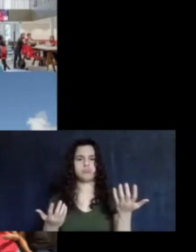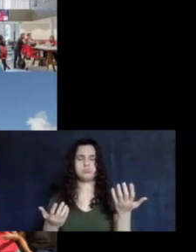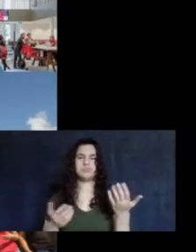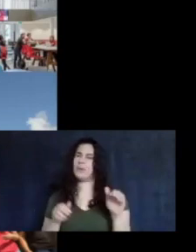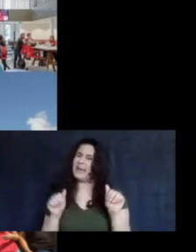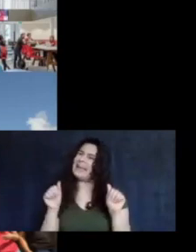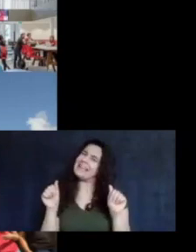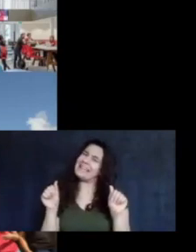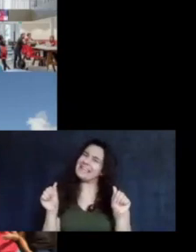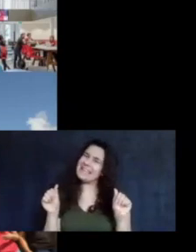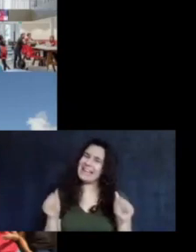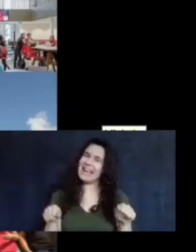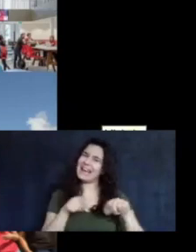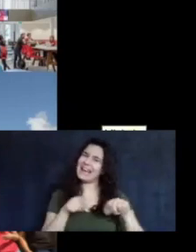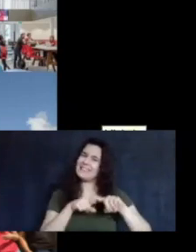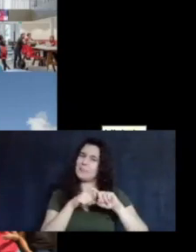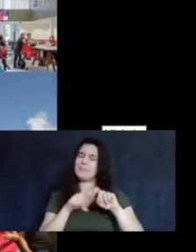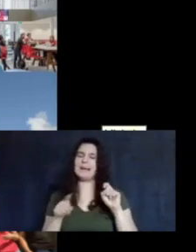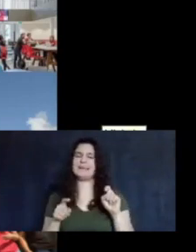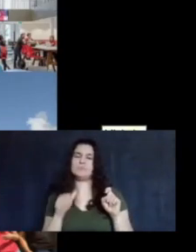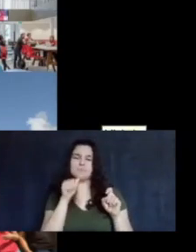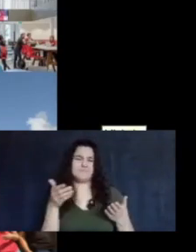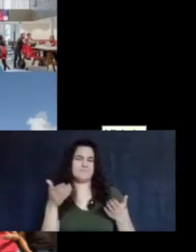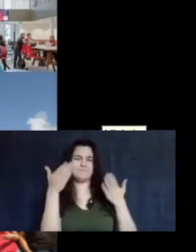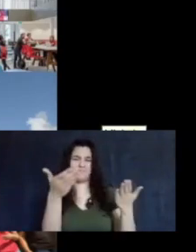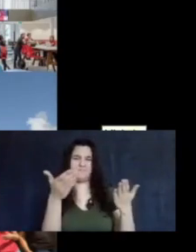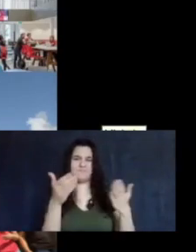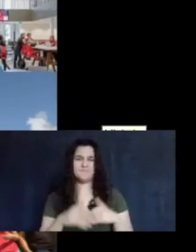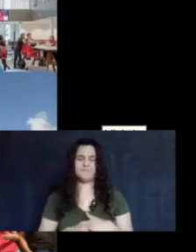be done, but it's discouraged.